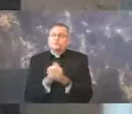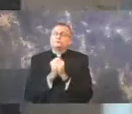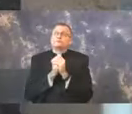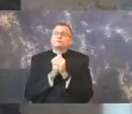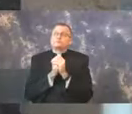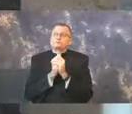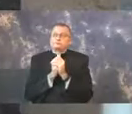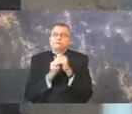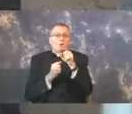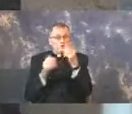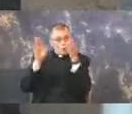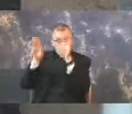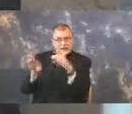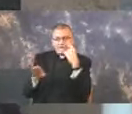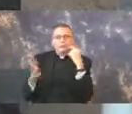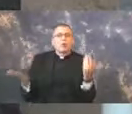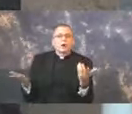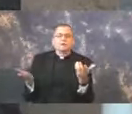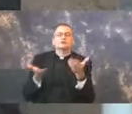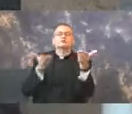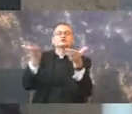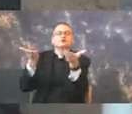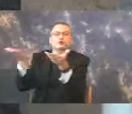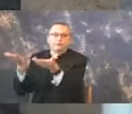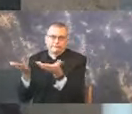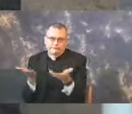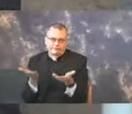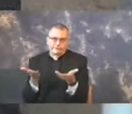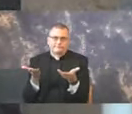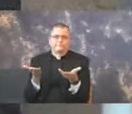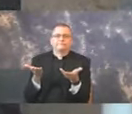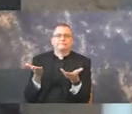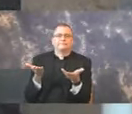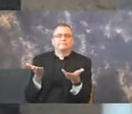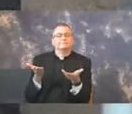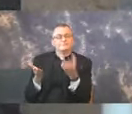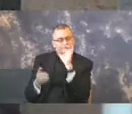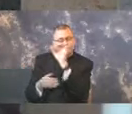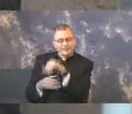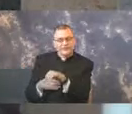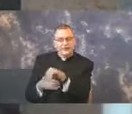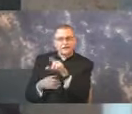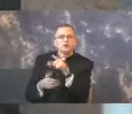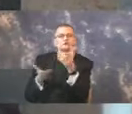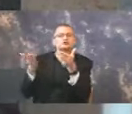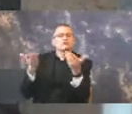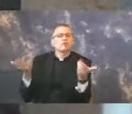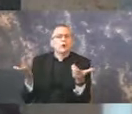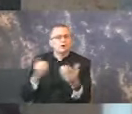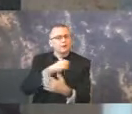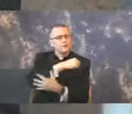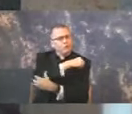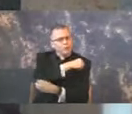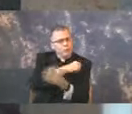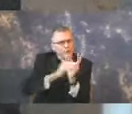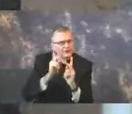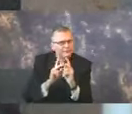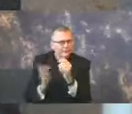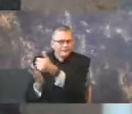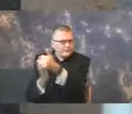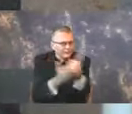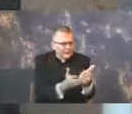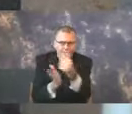You are ordained for service. In that capacity, it's service to the poor, to the excluded, to